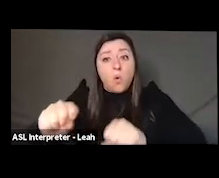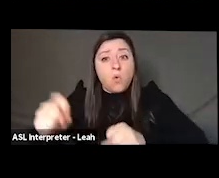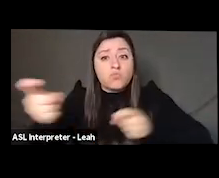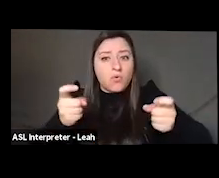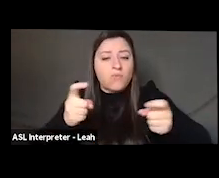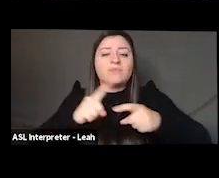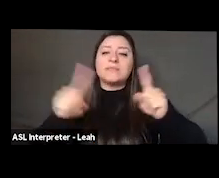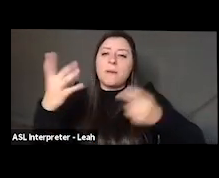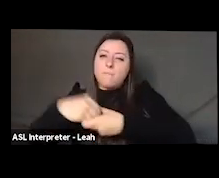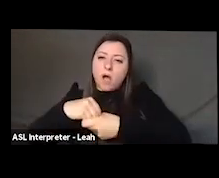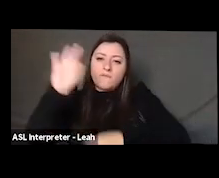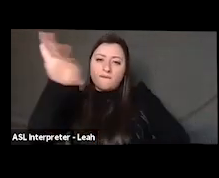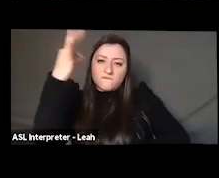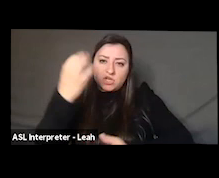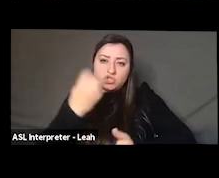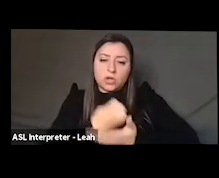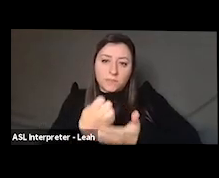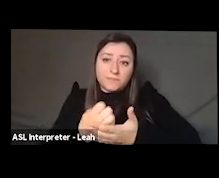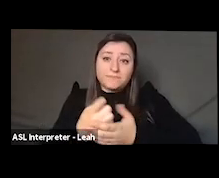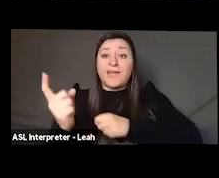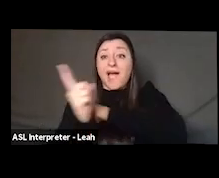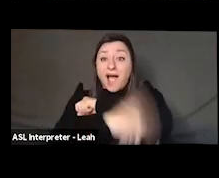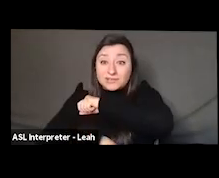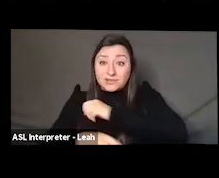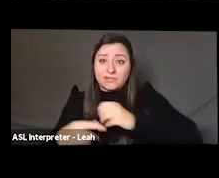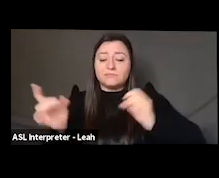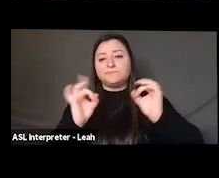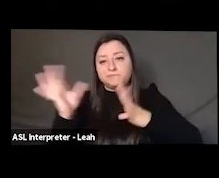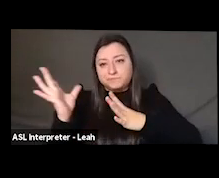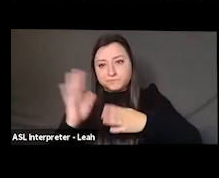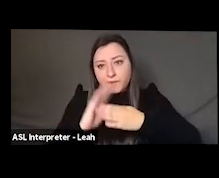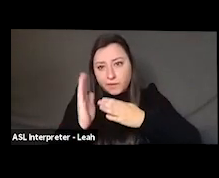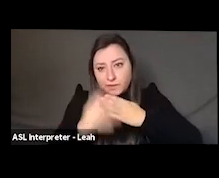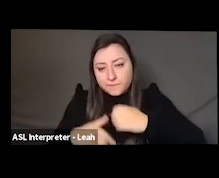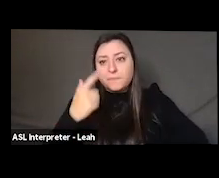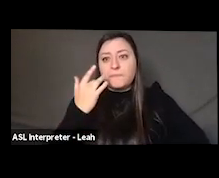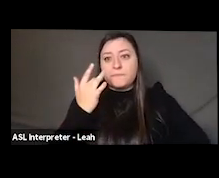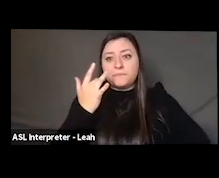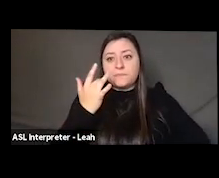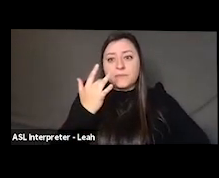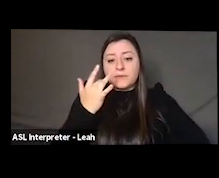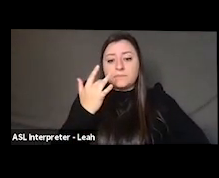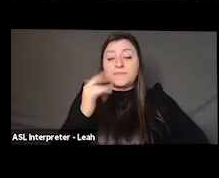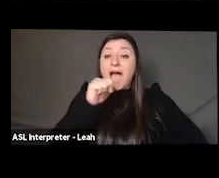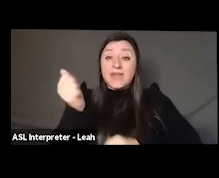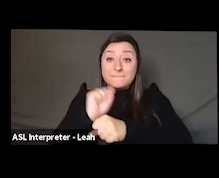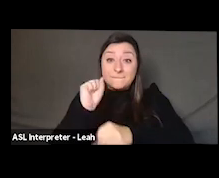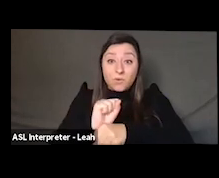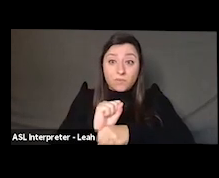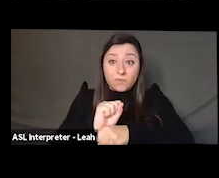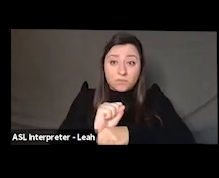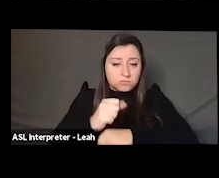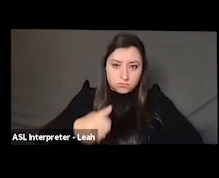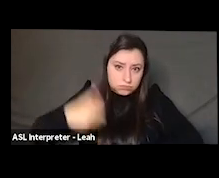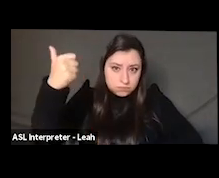colonial economy. And the consequences were catastrophic because unemployment soared high.